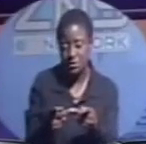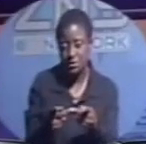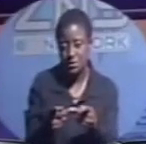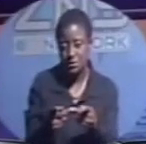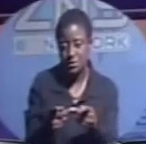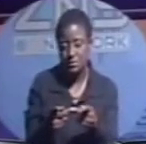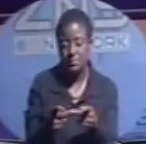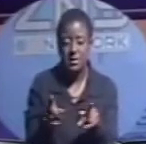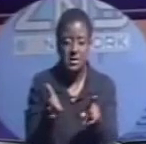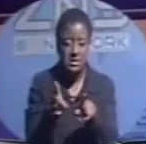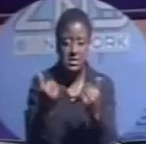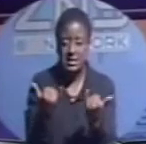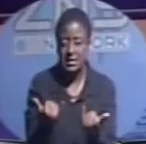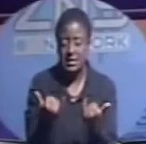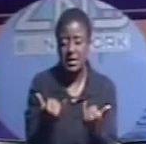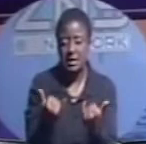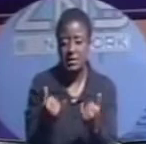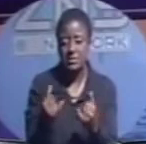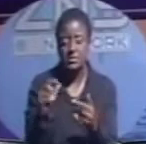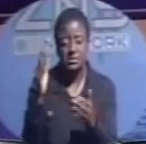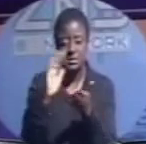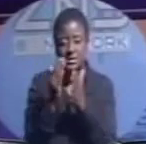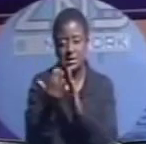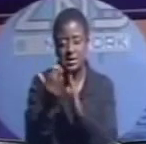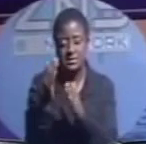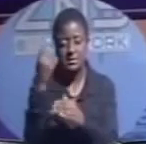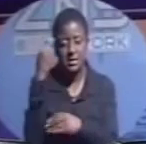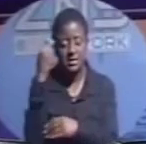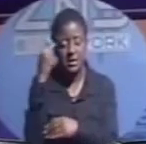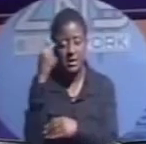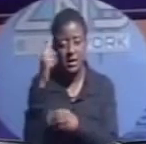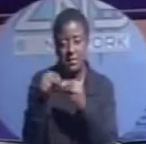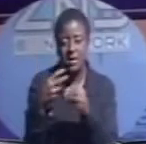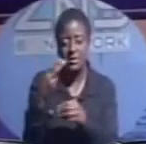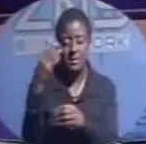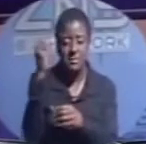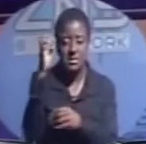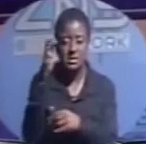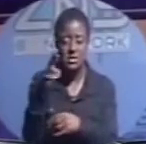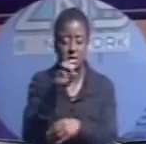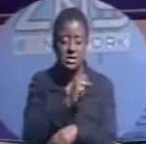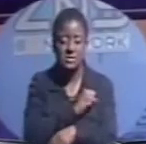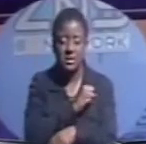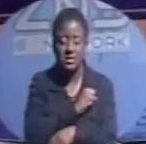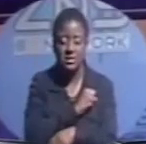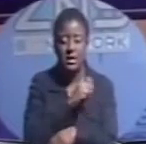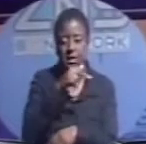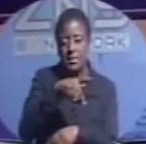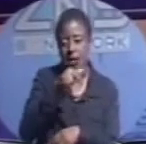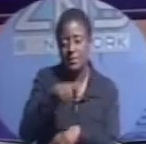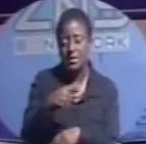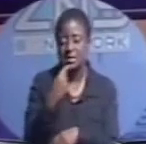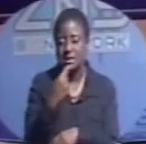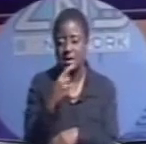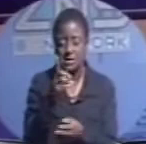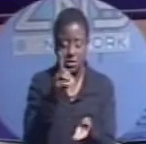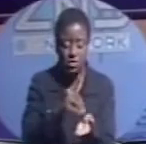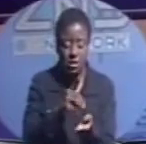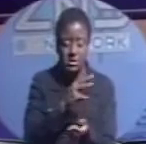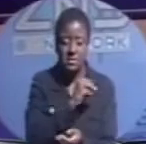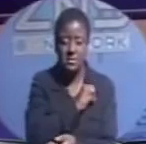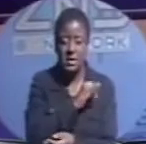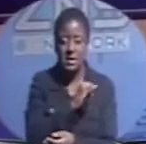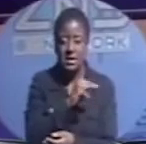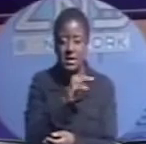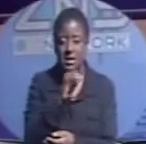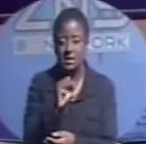he now seems to think about Mr. Smith. Now, according to the statement, the PLP claimed that Dr. Minnis is, quote, demonstrating